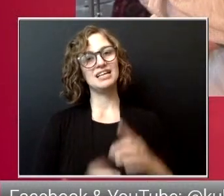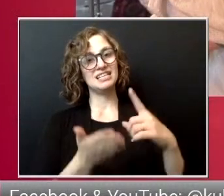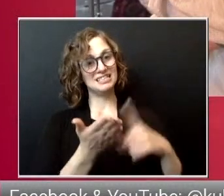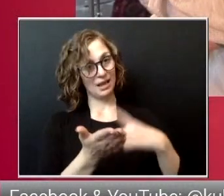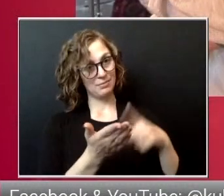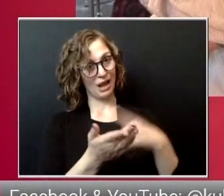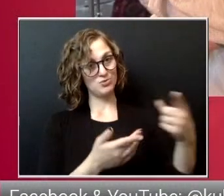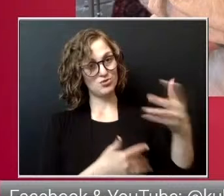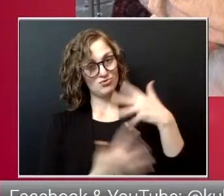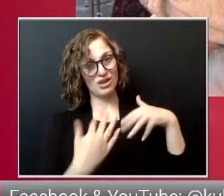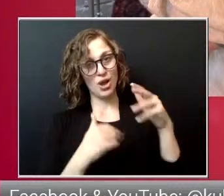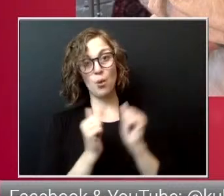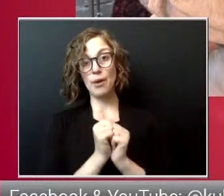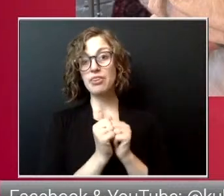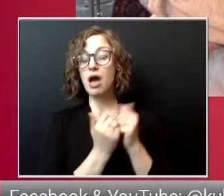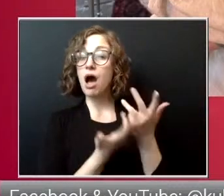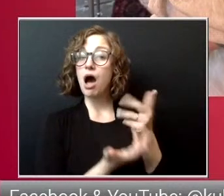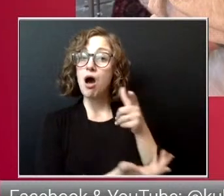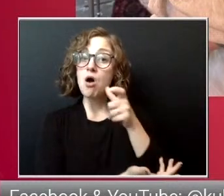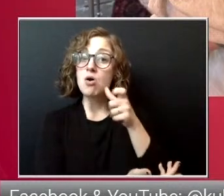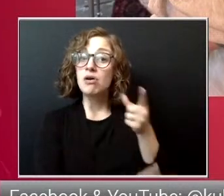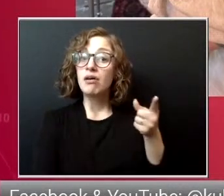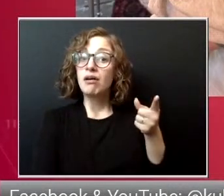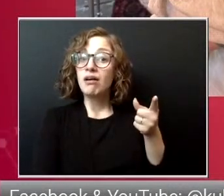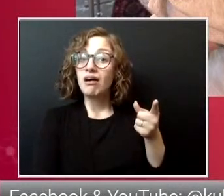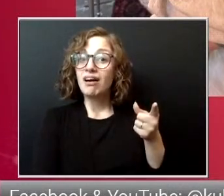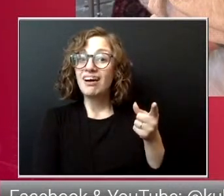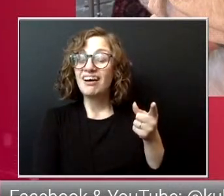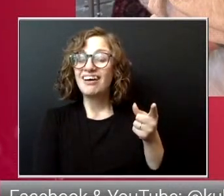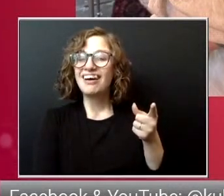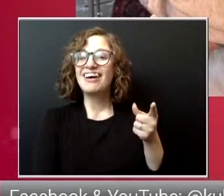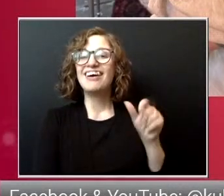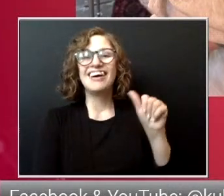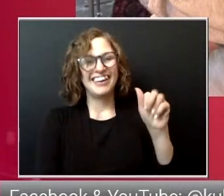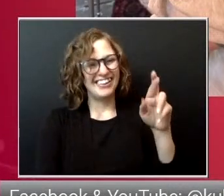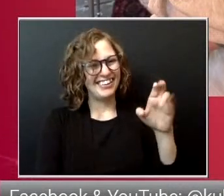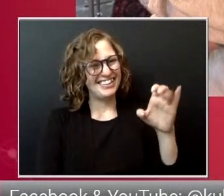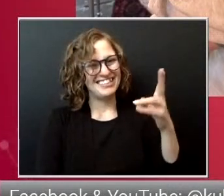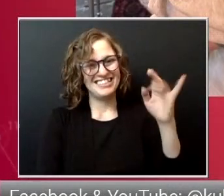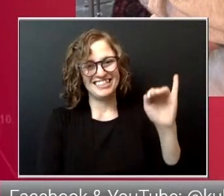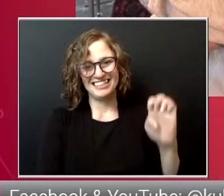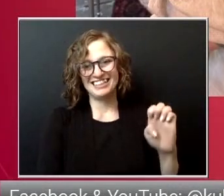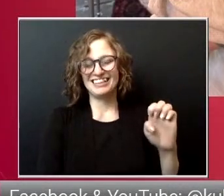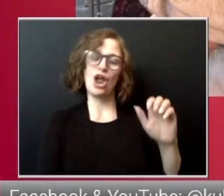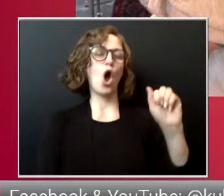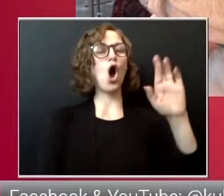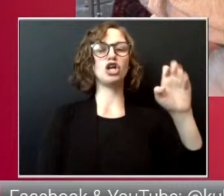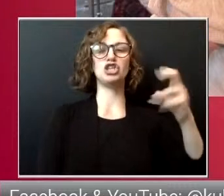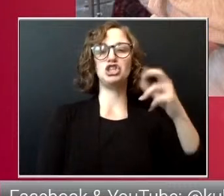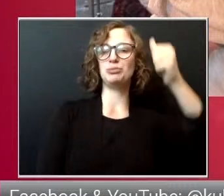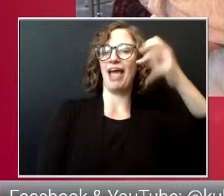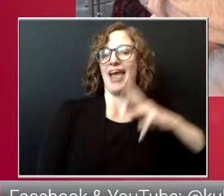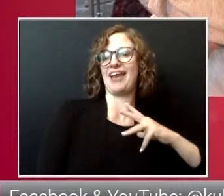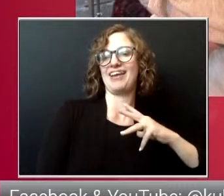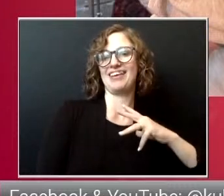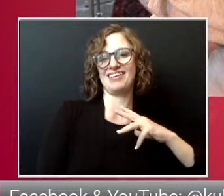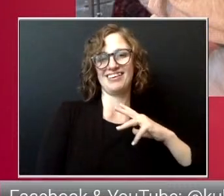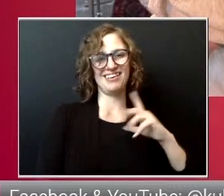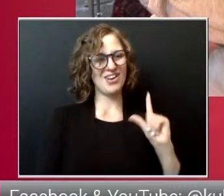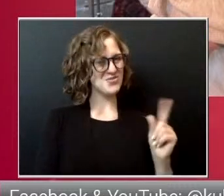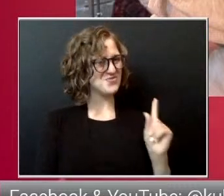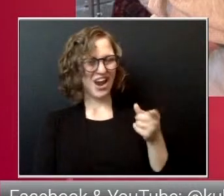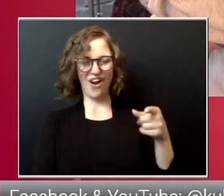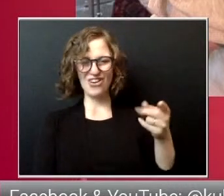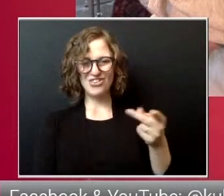hold on, who's that in that picture? That is my little archman. Where are you guys in these pictures? Allie, we